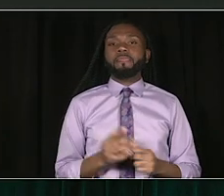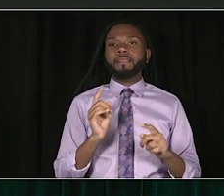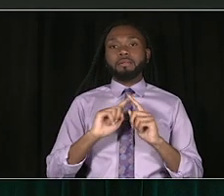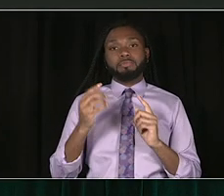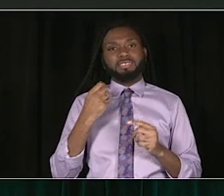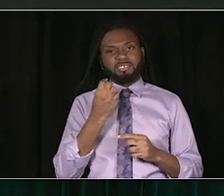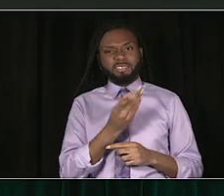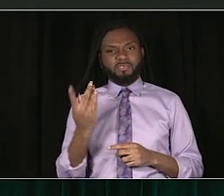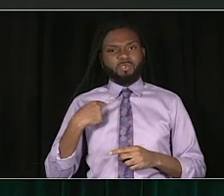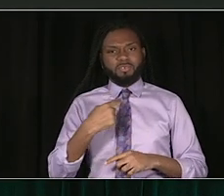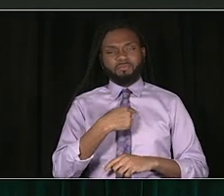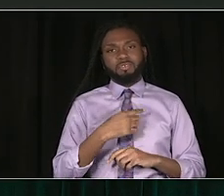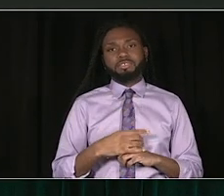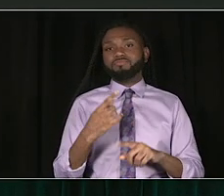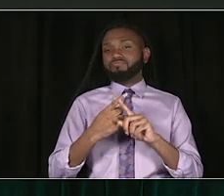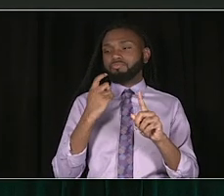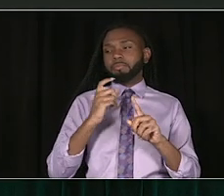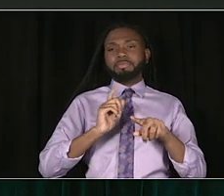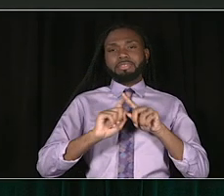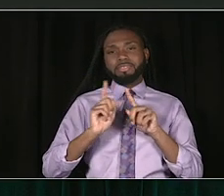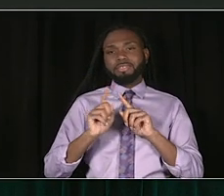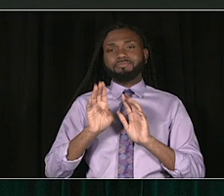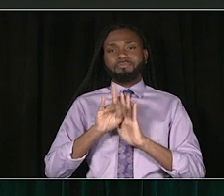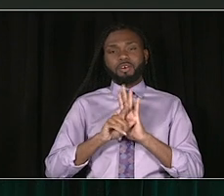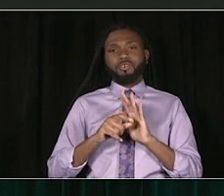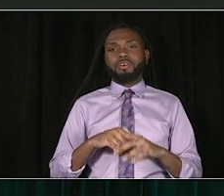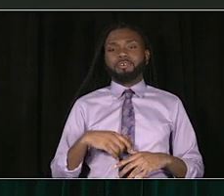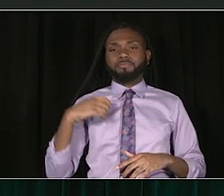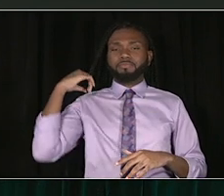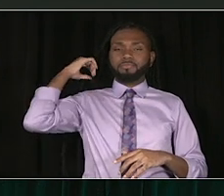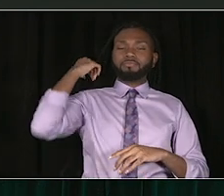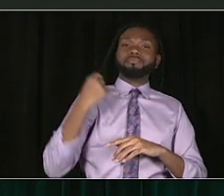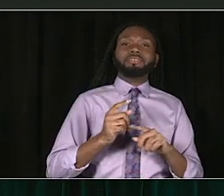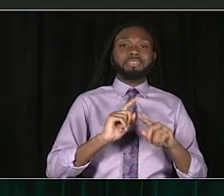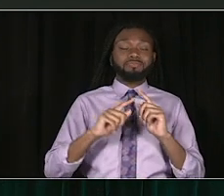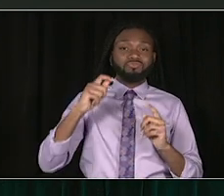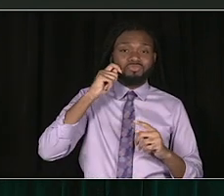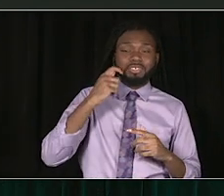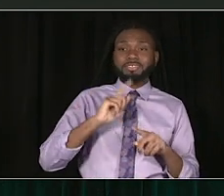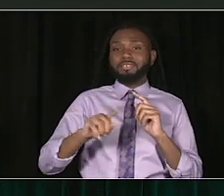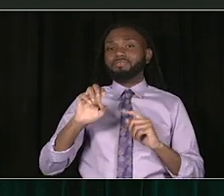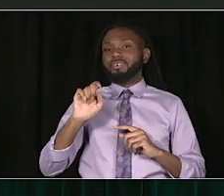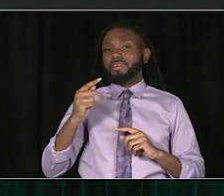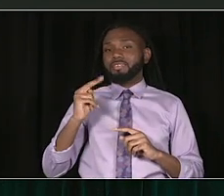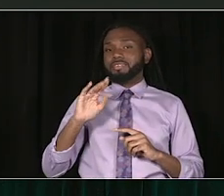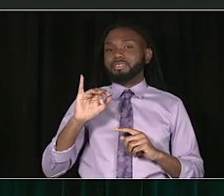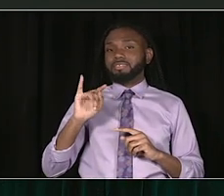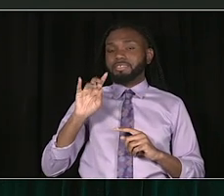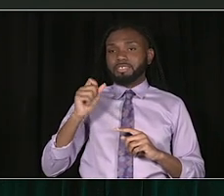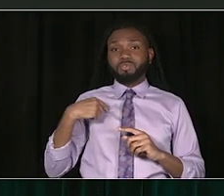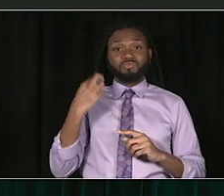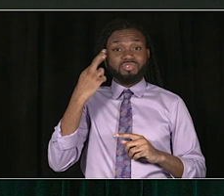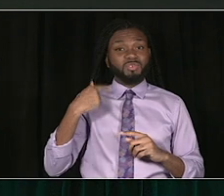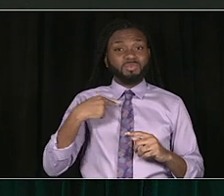Several of us from different backgrounds, different races, different ethnicities, realized that we were young